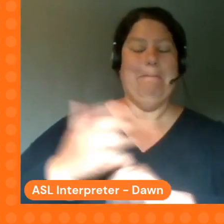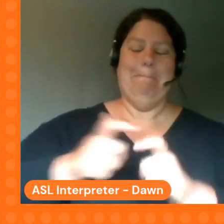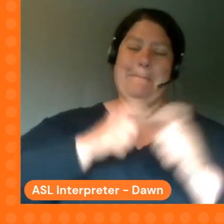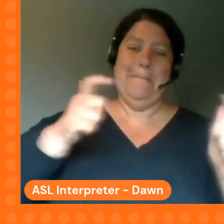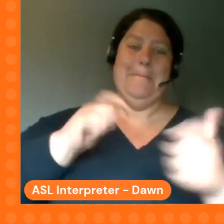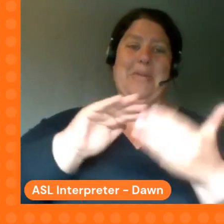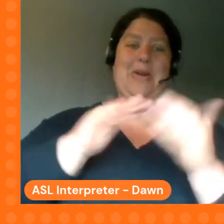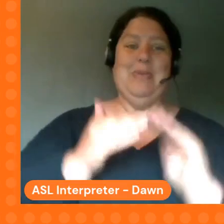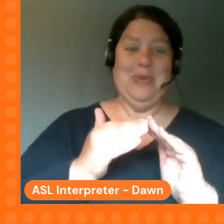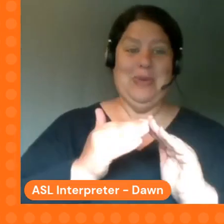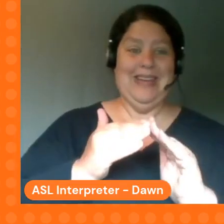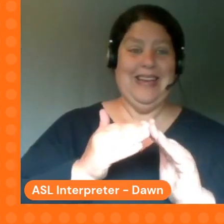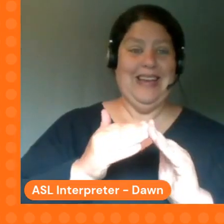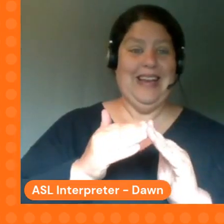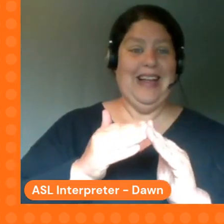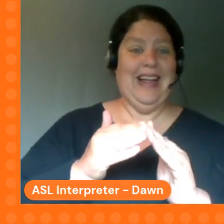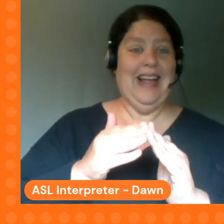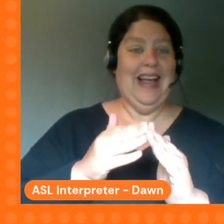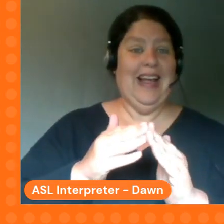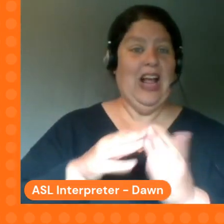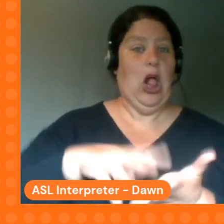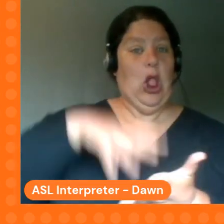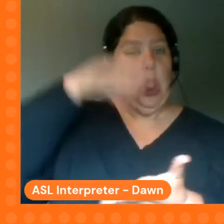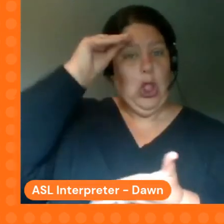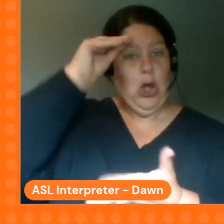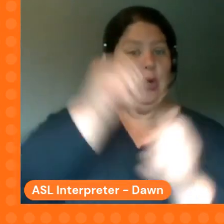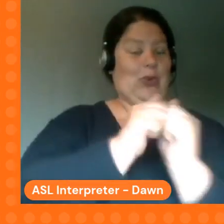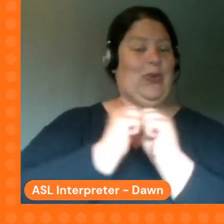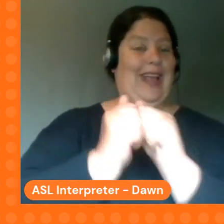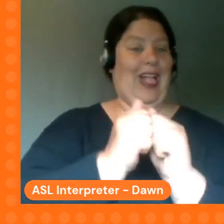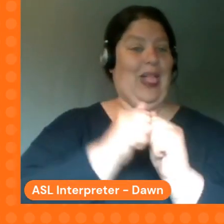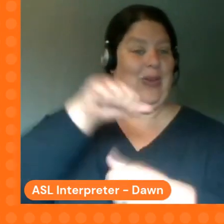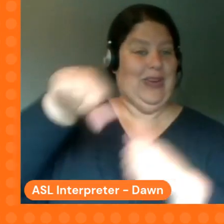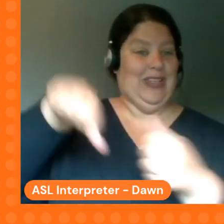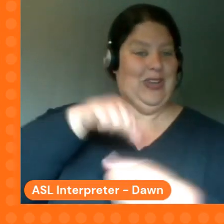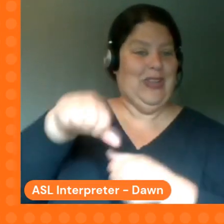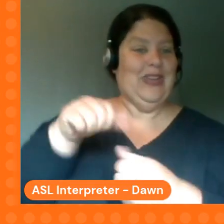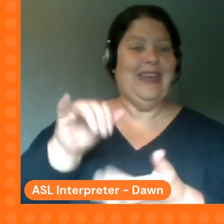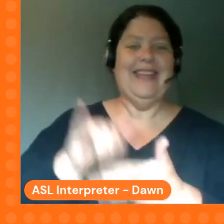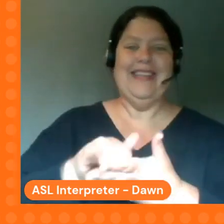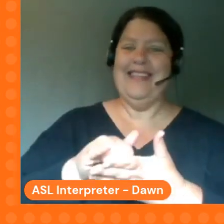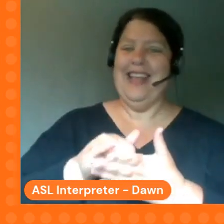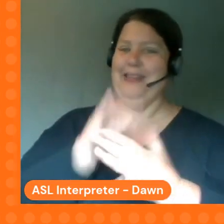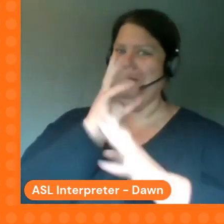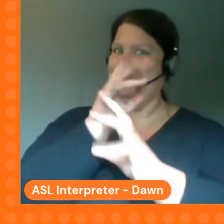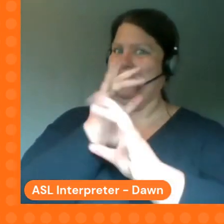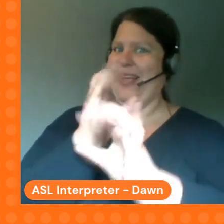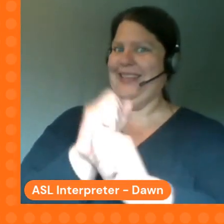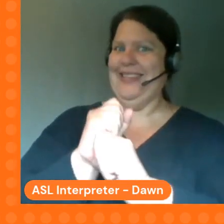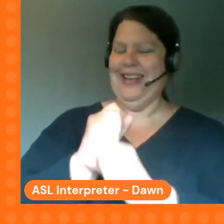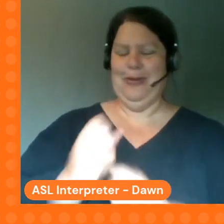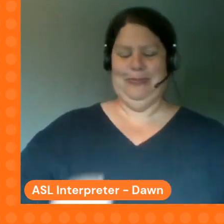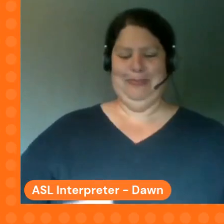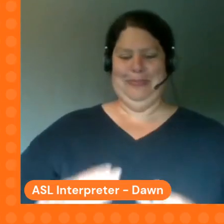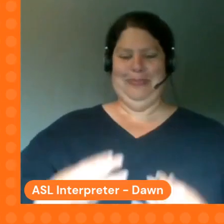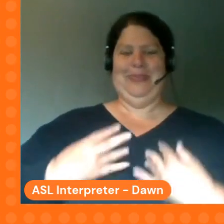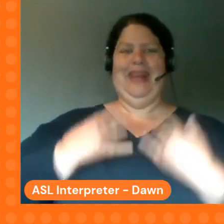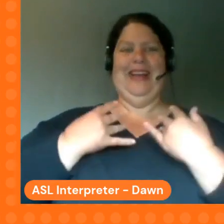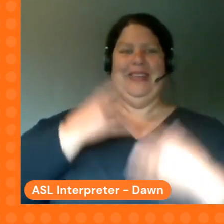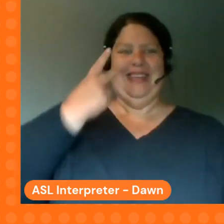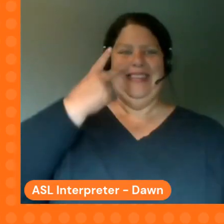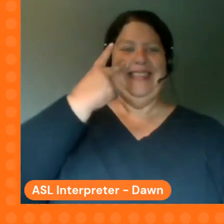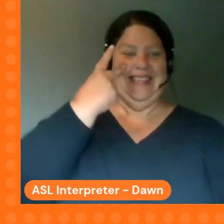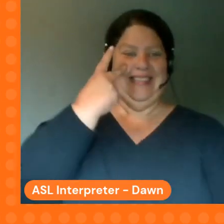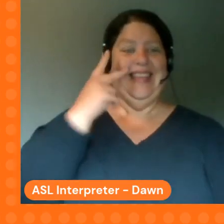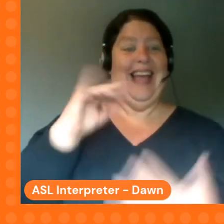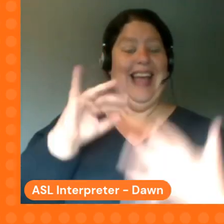learn with each other. So that is like so fascinating and like inspiring for me to see how the